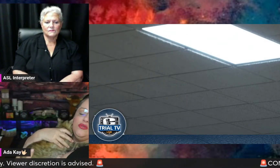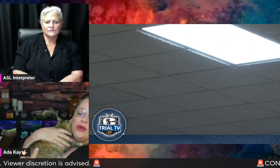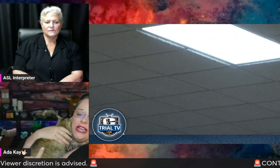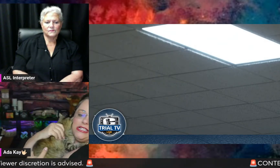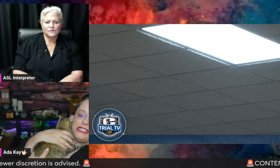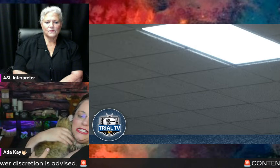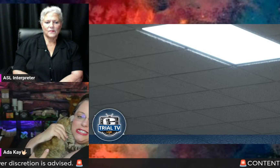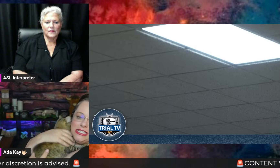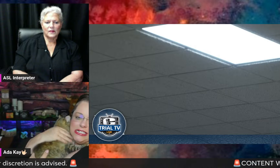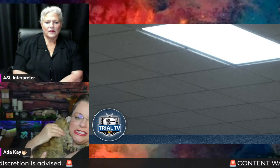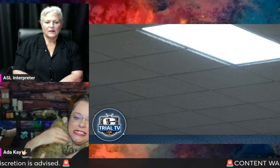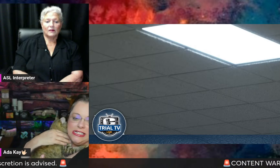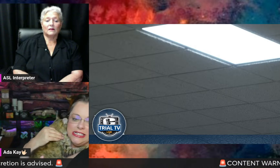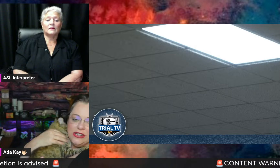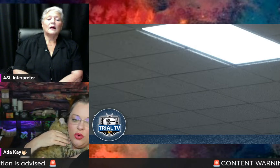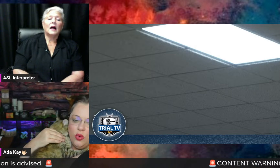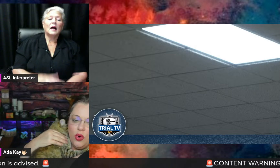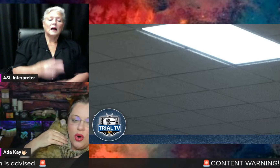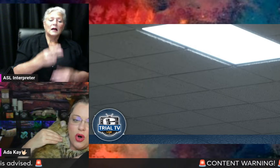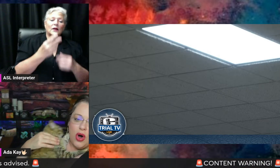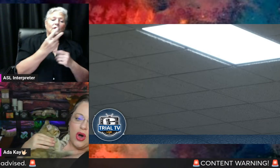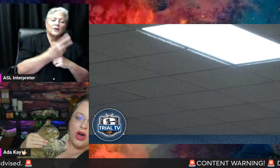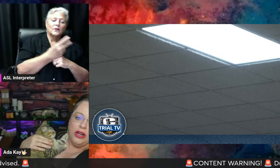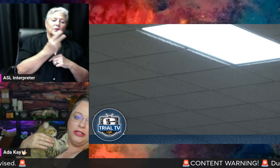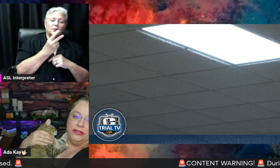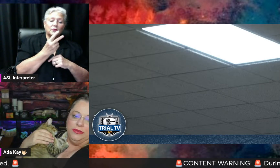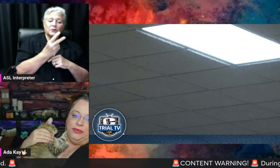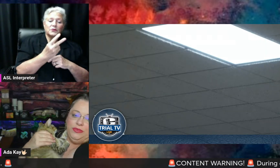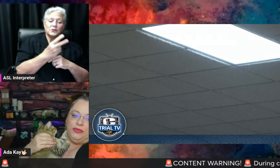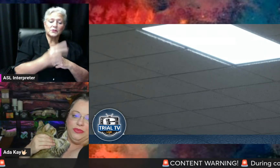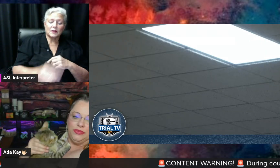me crazy. Whoa.